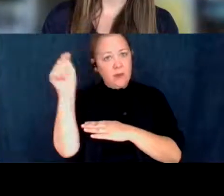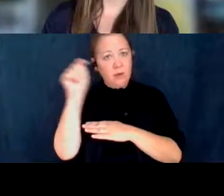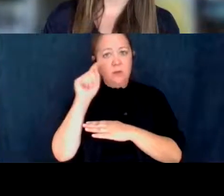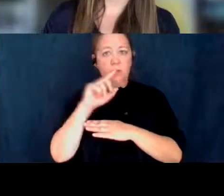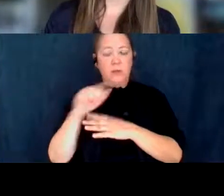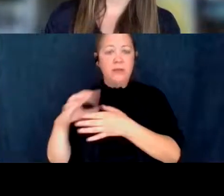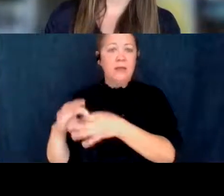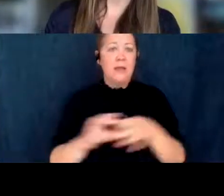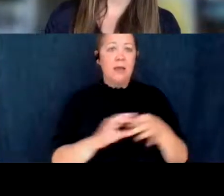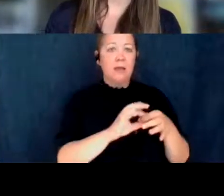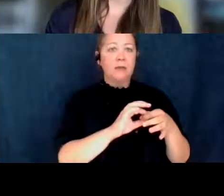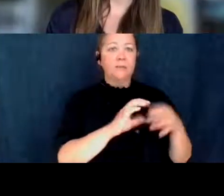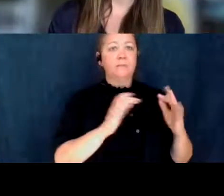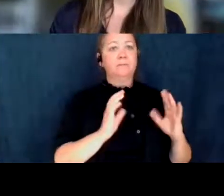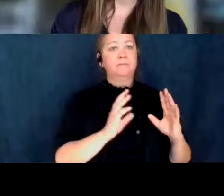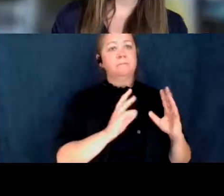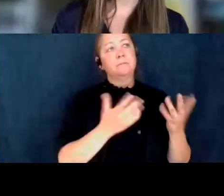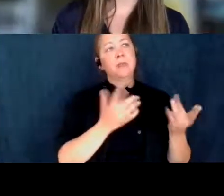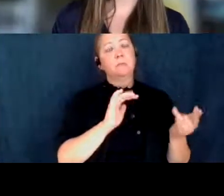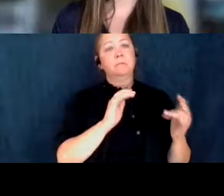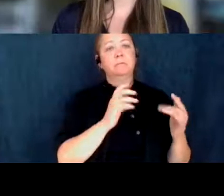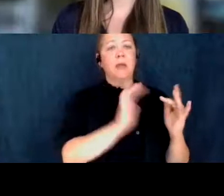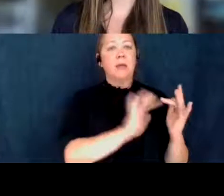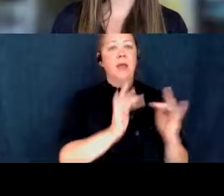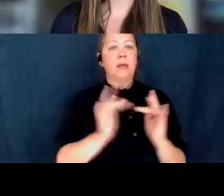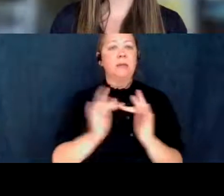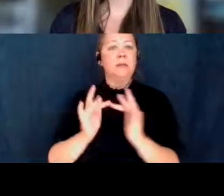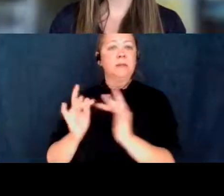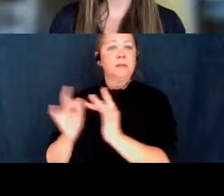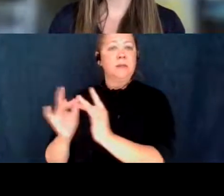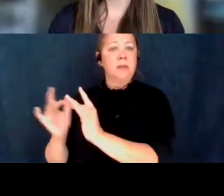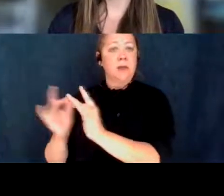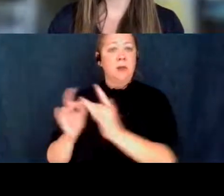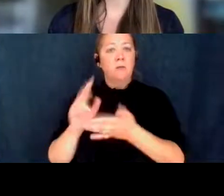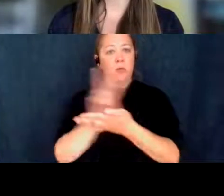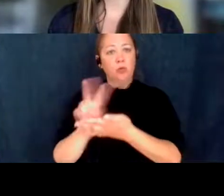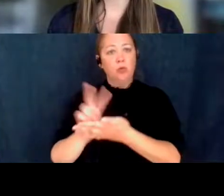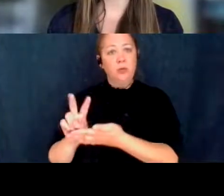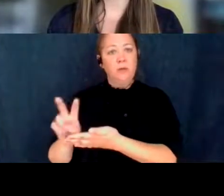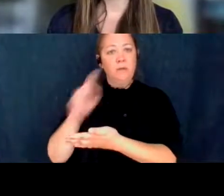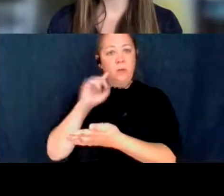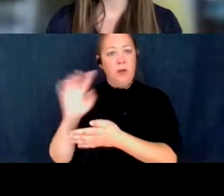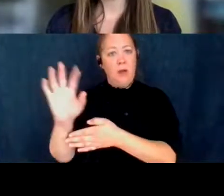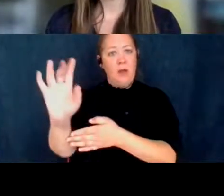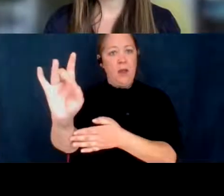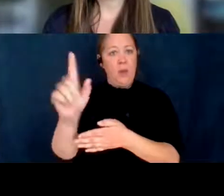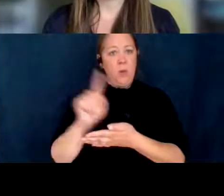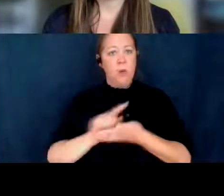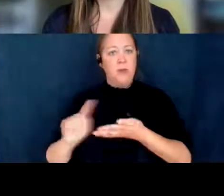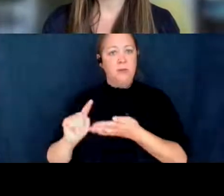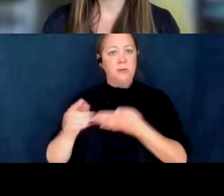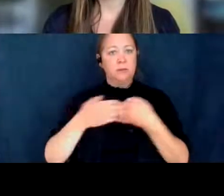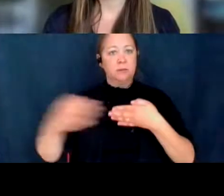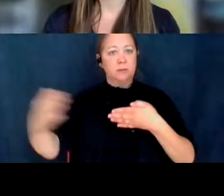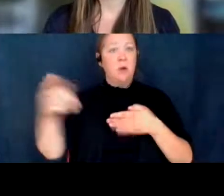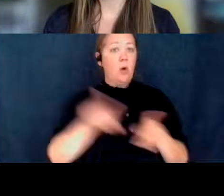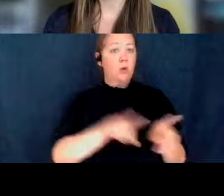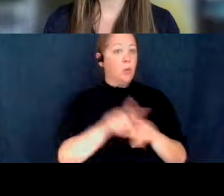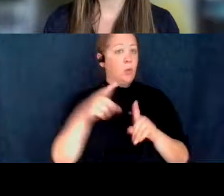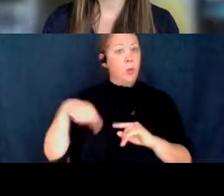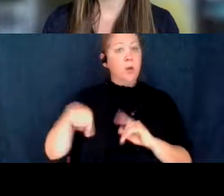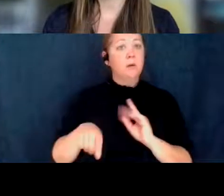week for over 8 weeks. And then there's intercultural competence, and we're also finding we're developing